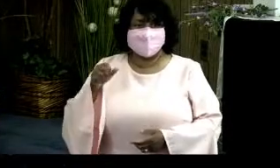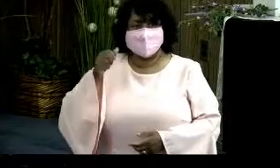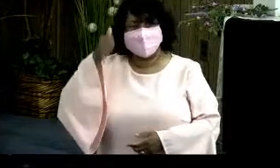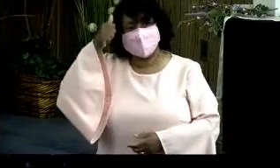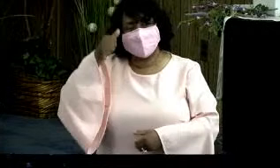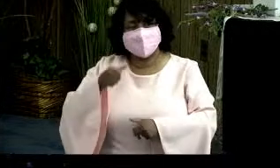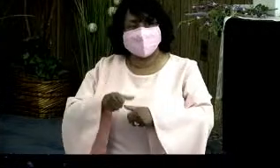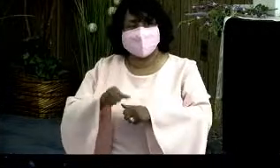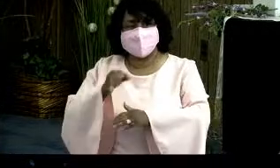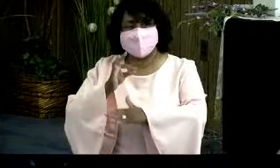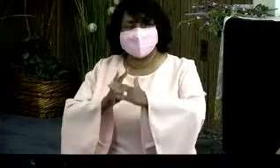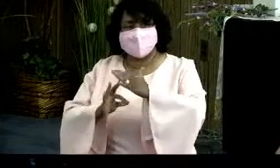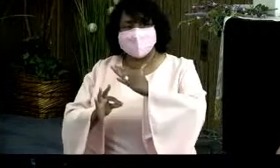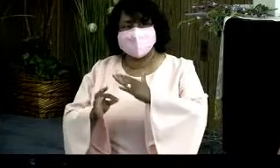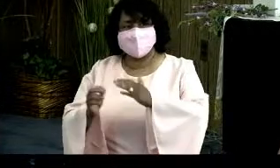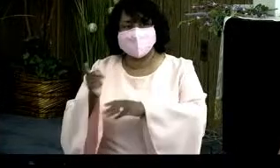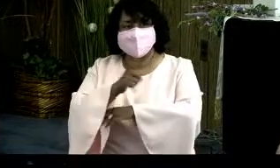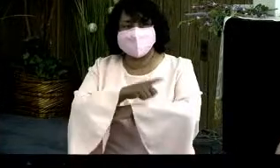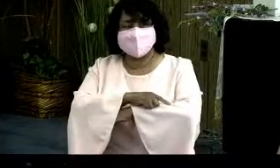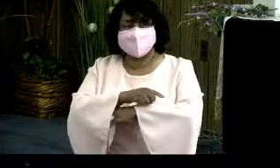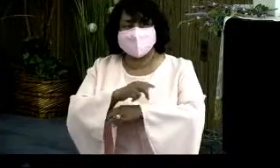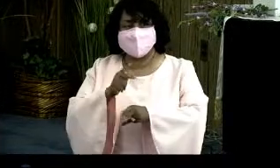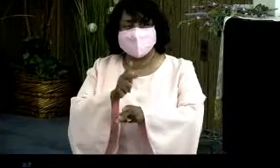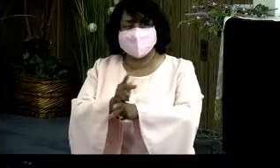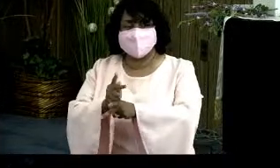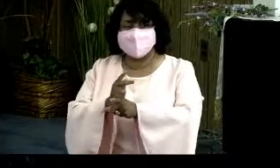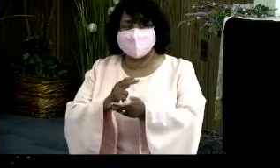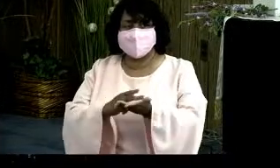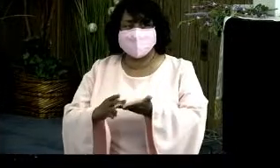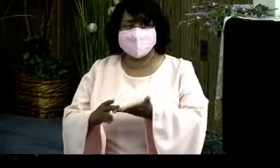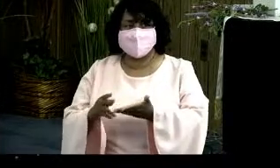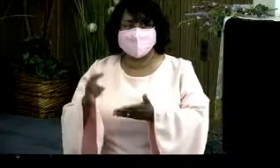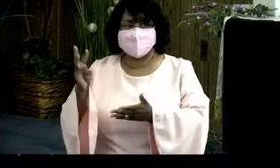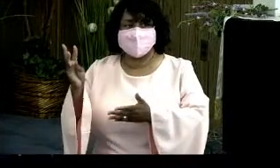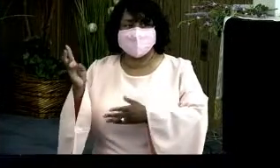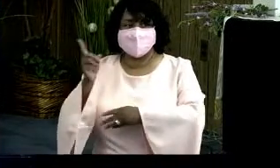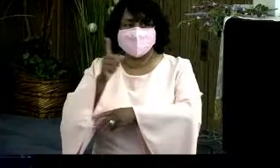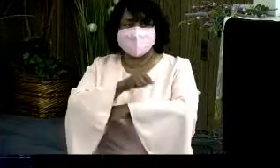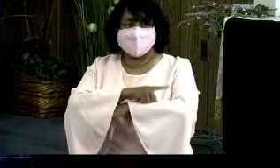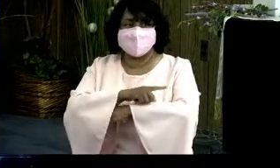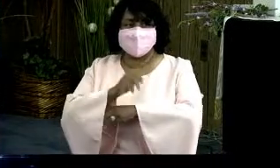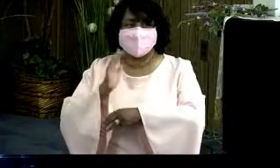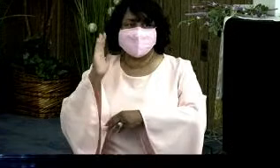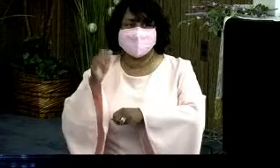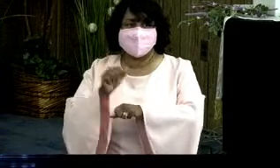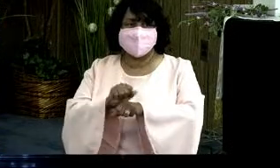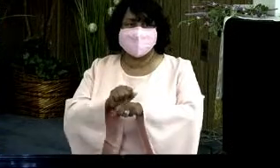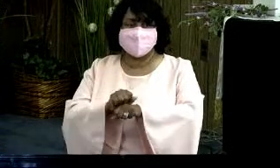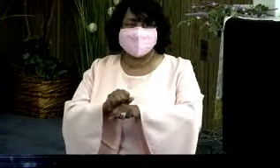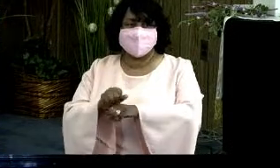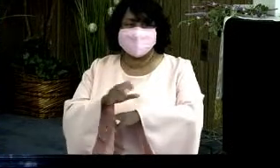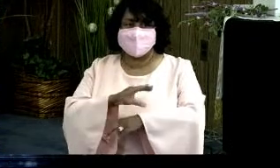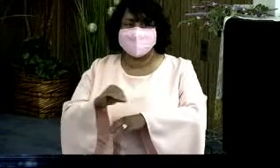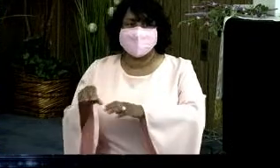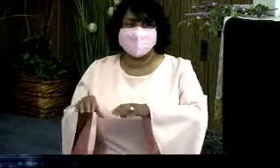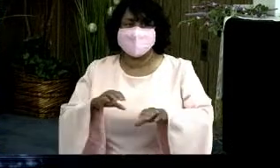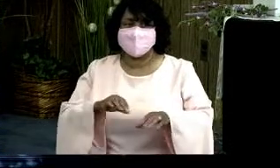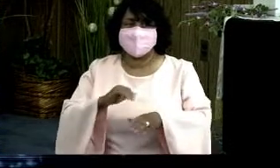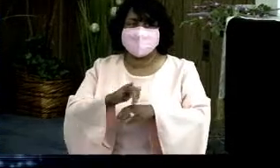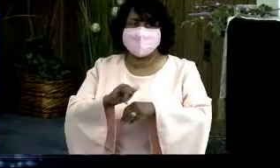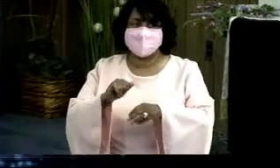Remember the Sabbath day to keep it holy. 6 days shall thou labor and do all thy